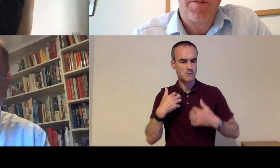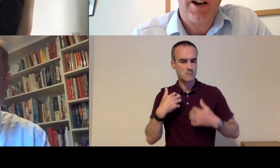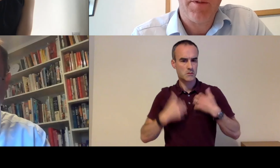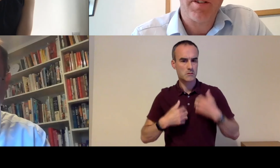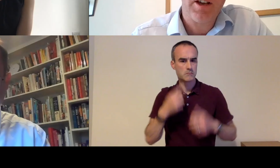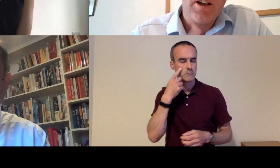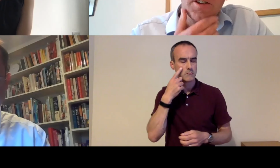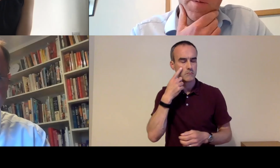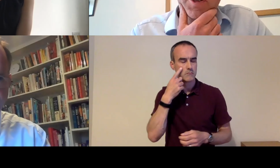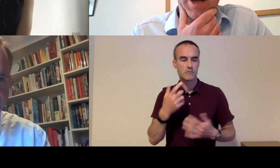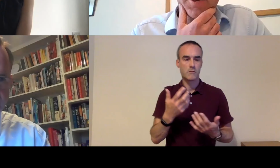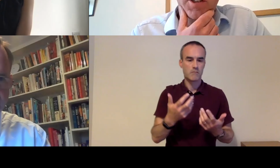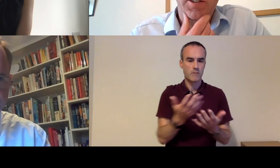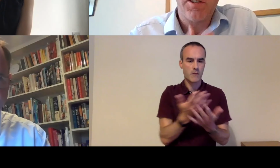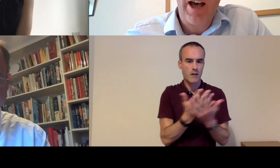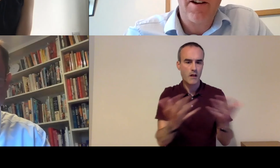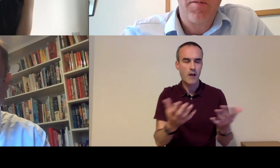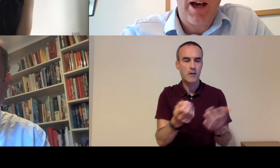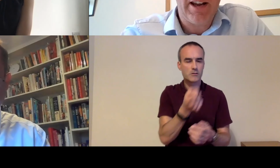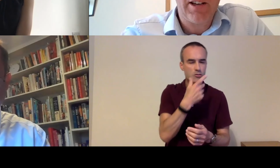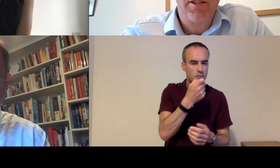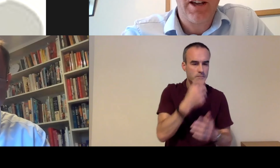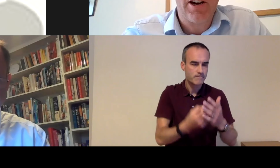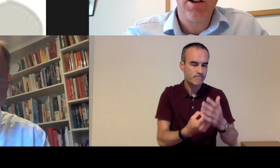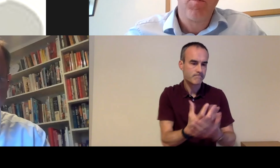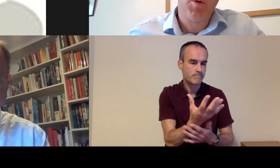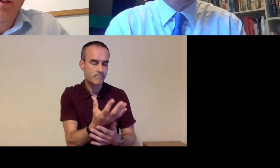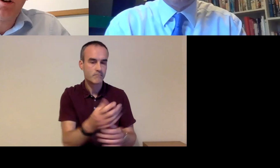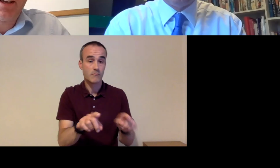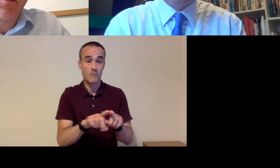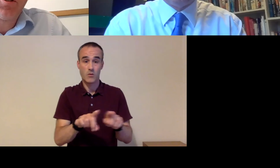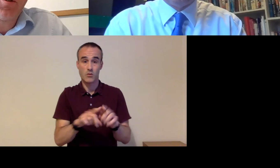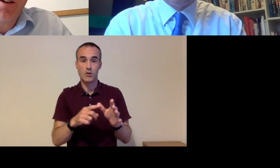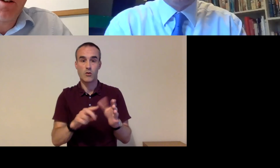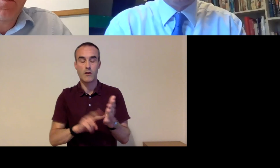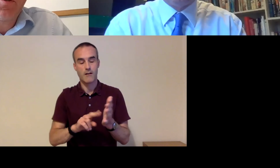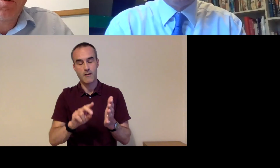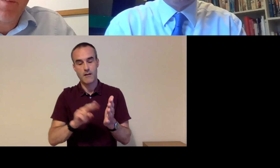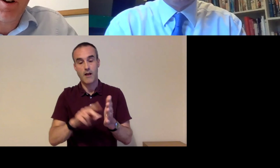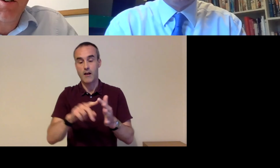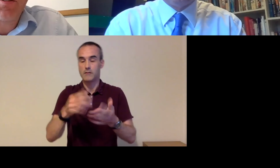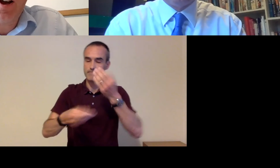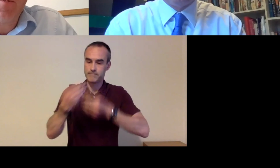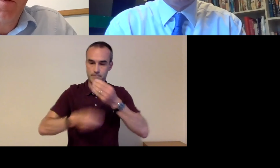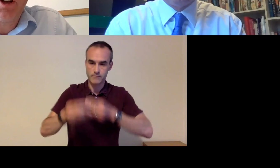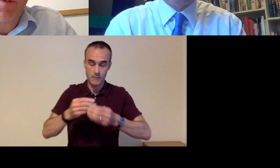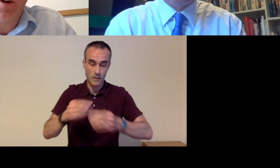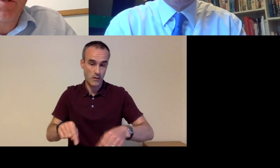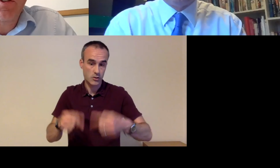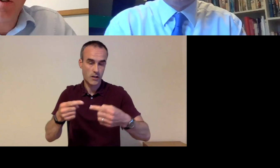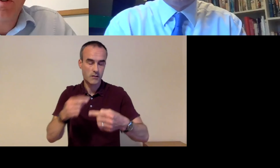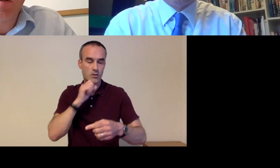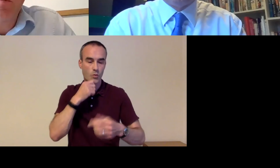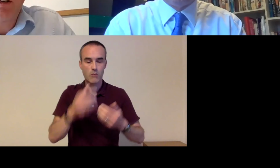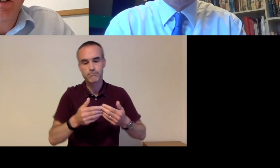in development, and some of the challenges that Anne highlighted there we'll be drilling into in future webinars over the coming